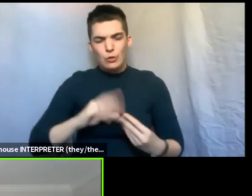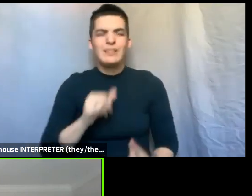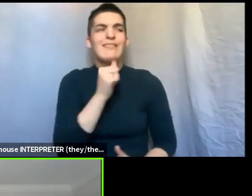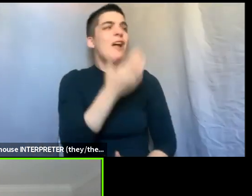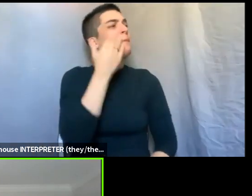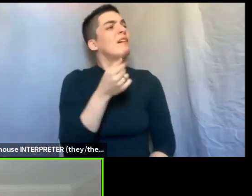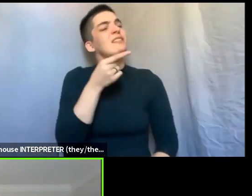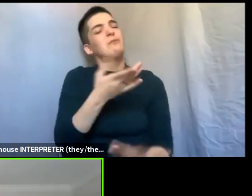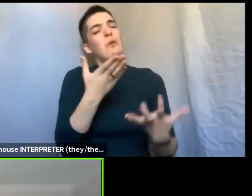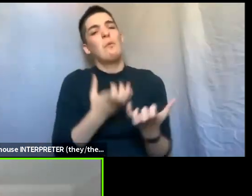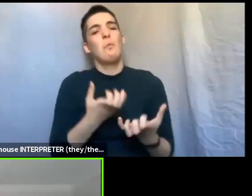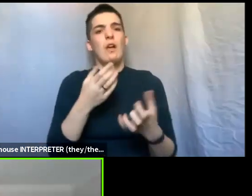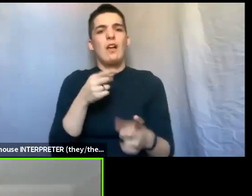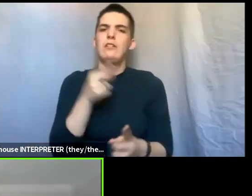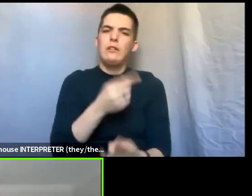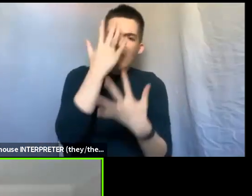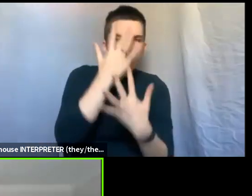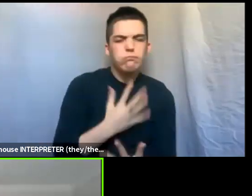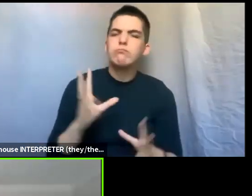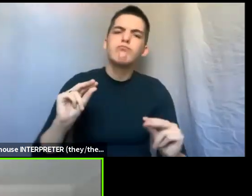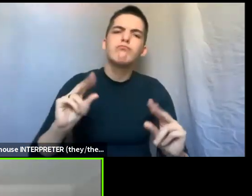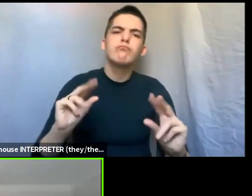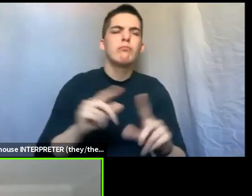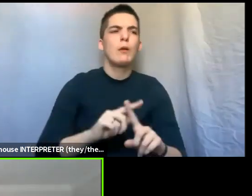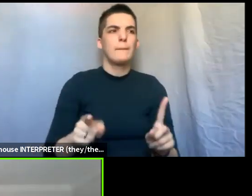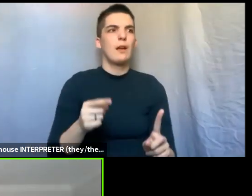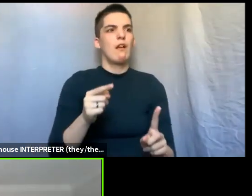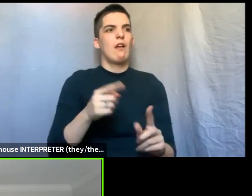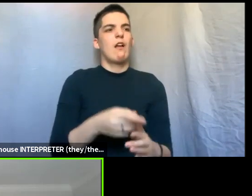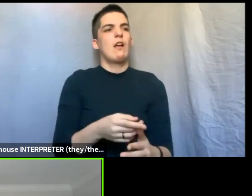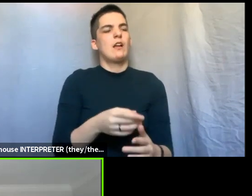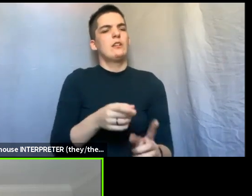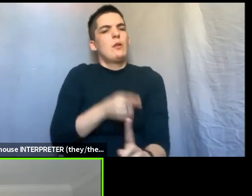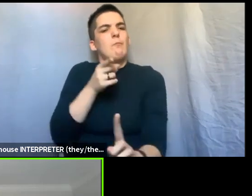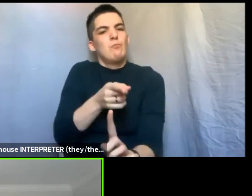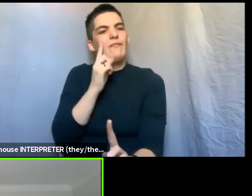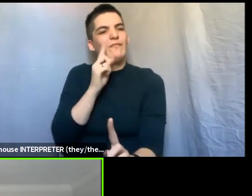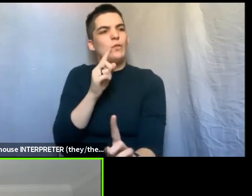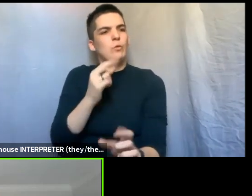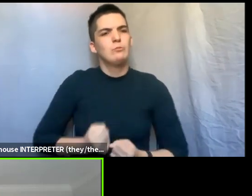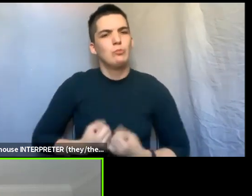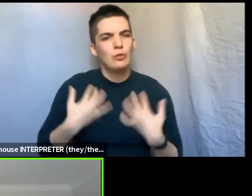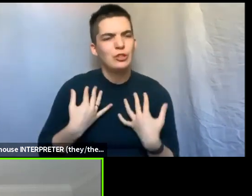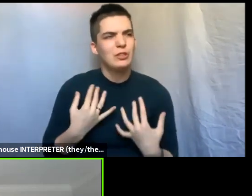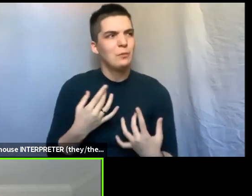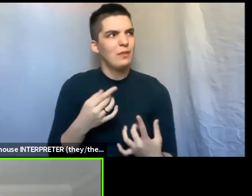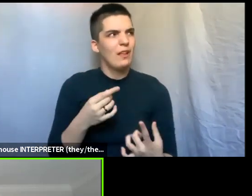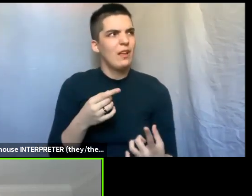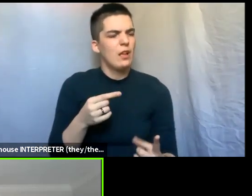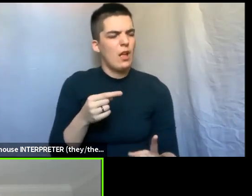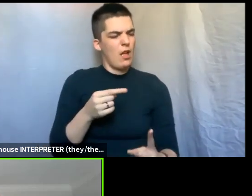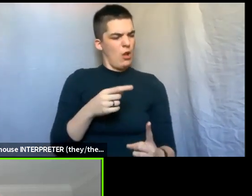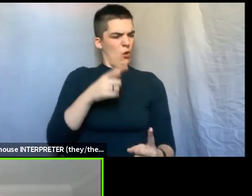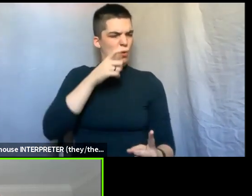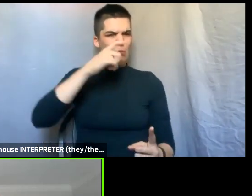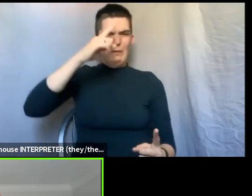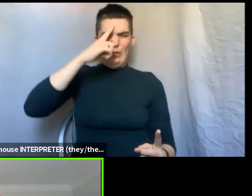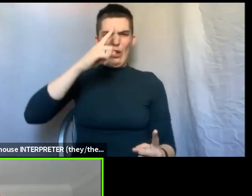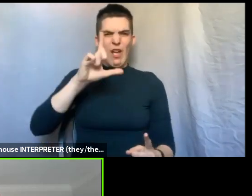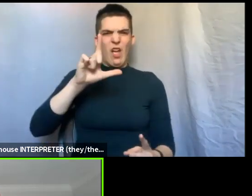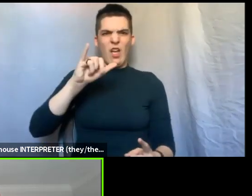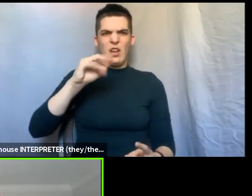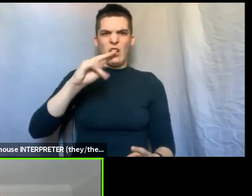stories, but as a point of inspiration to say, who would have ever imagined that Lincoln Center Theater ever had a